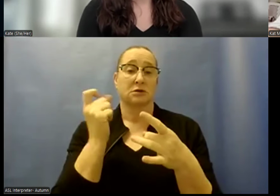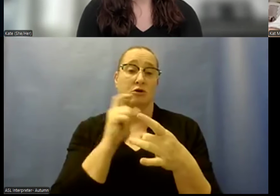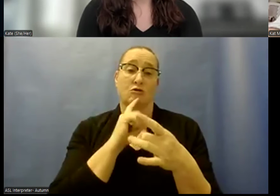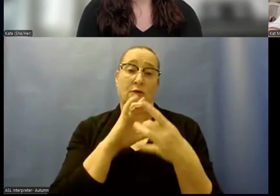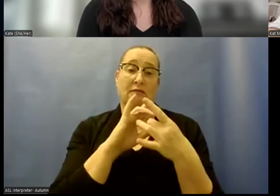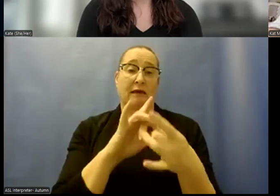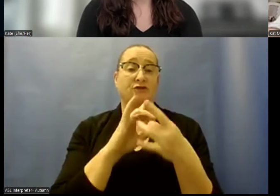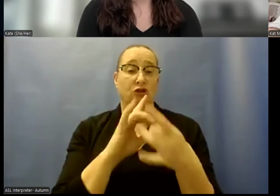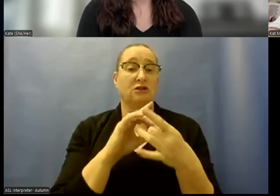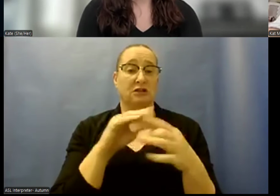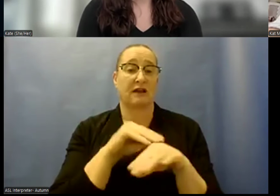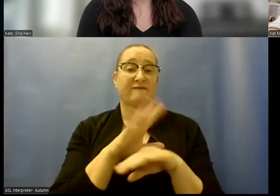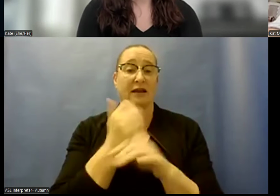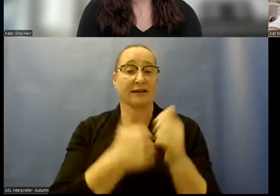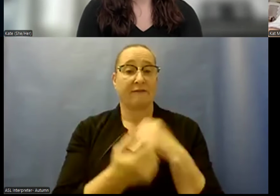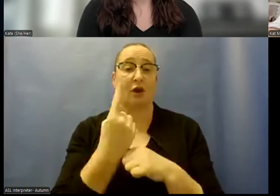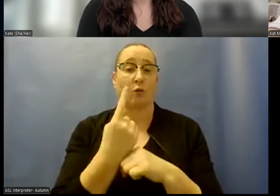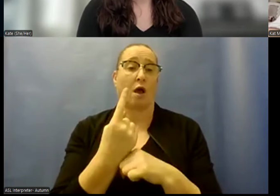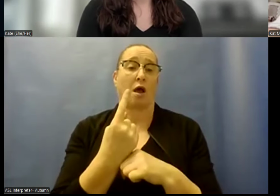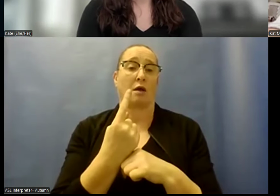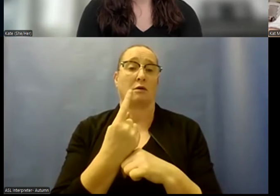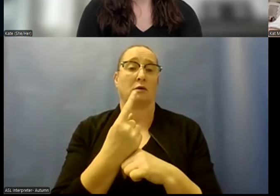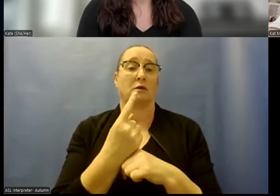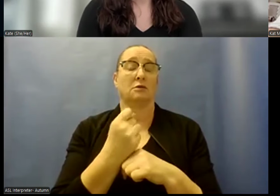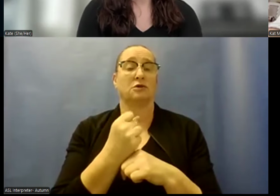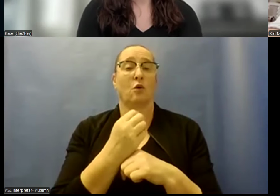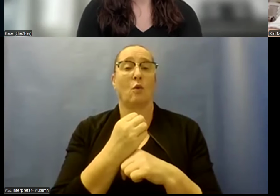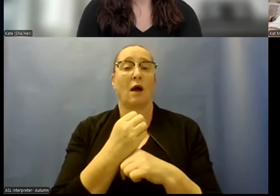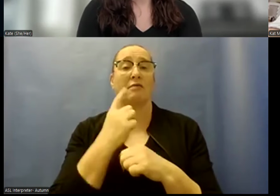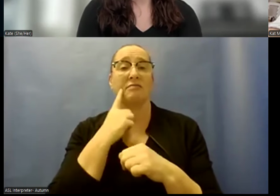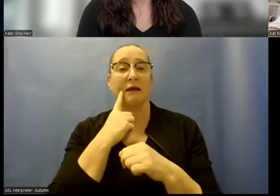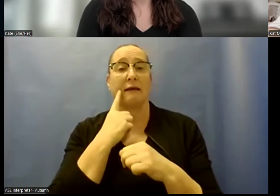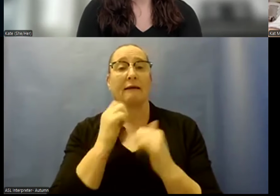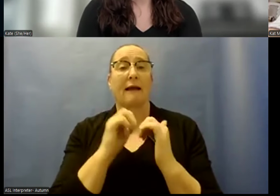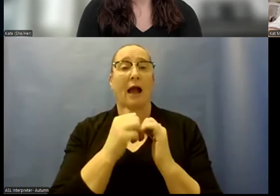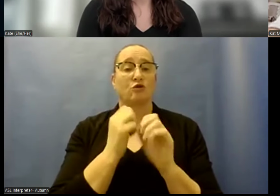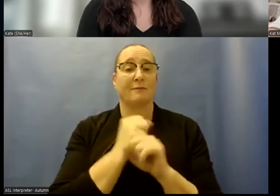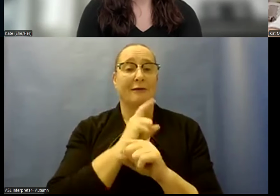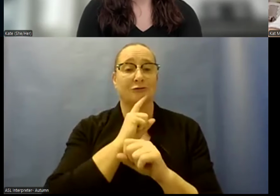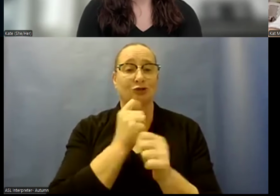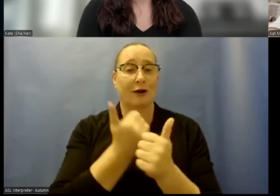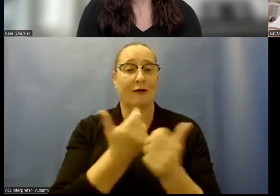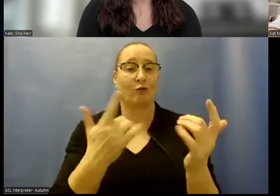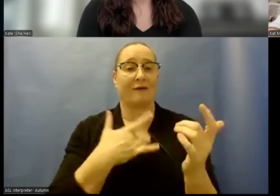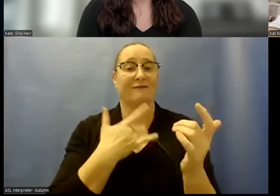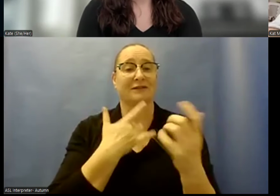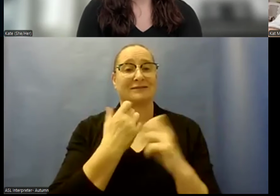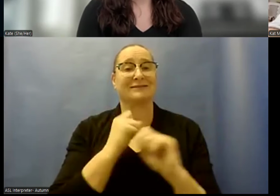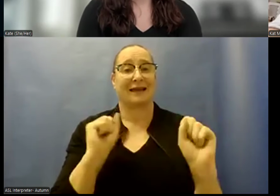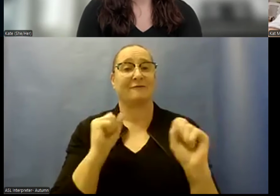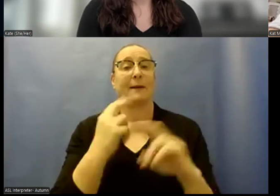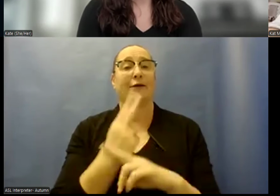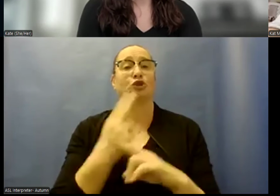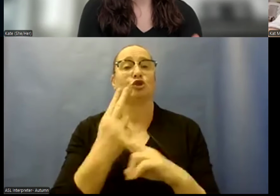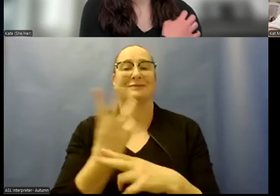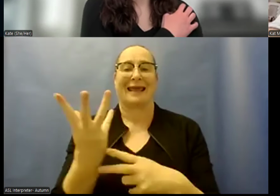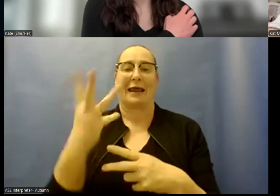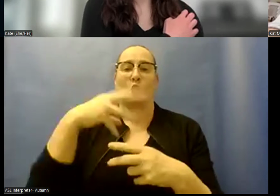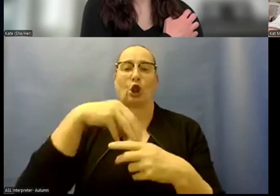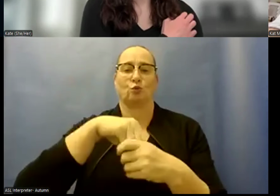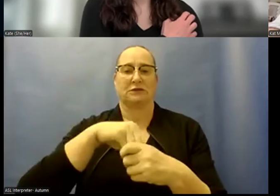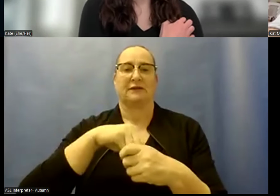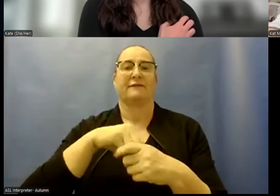relationships affect everyone. And so I think one of the ways to make sure that everyone feels safe is by using inclusive language